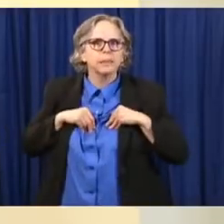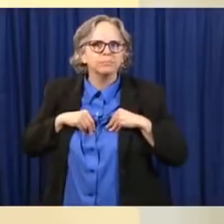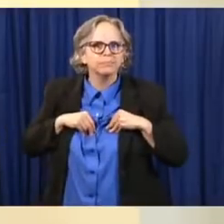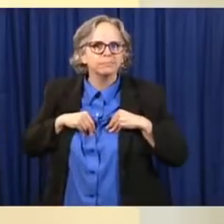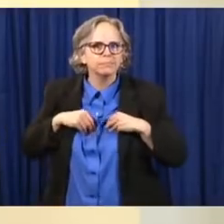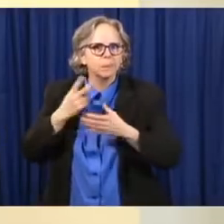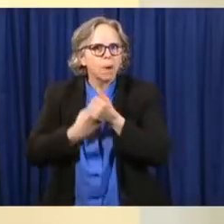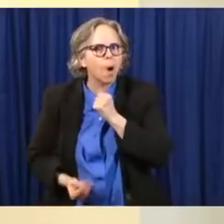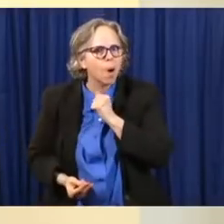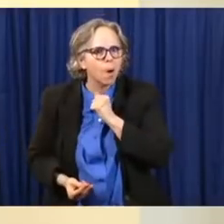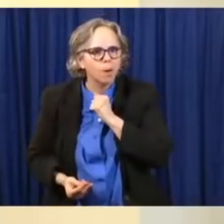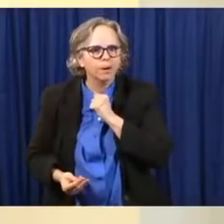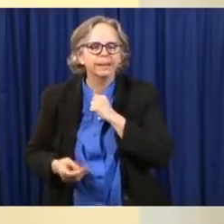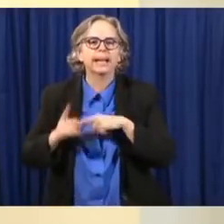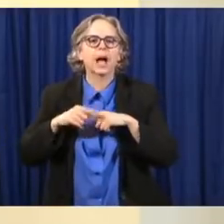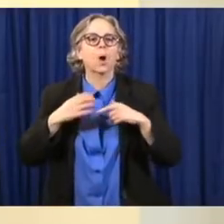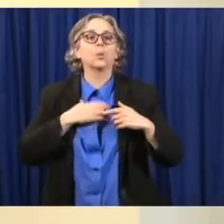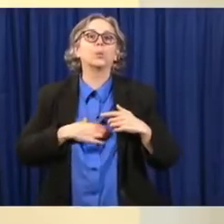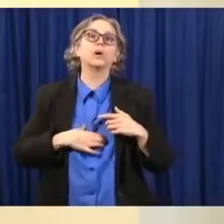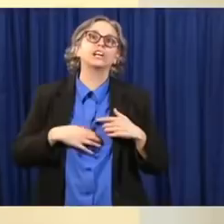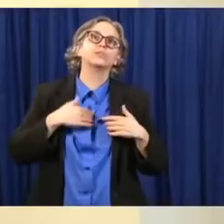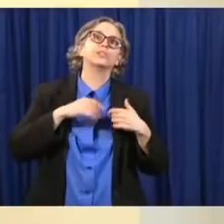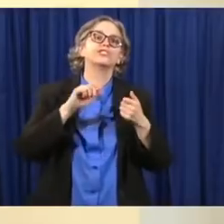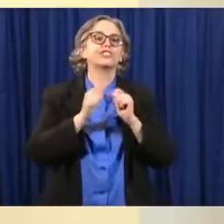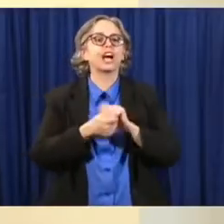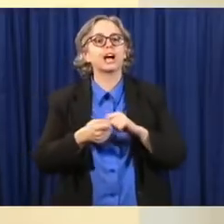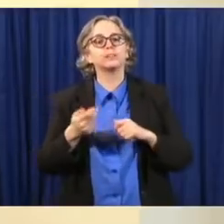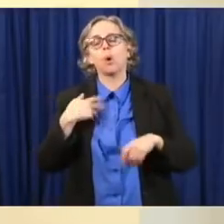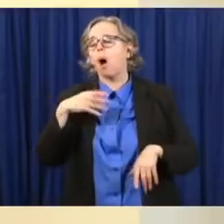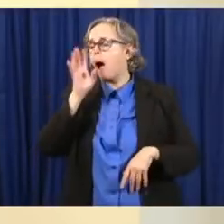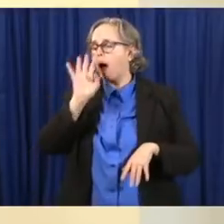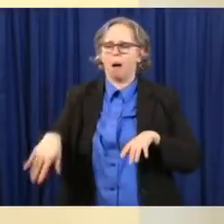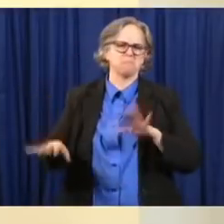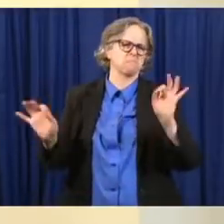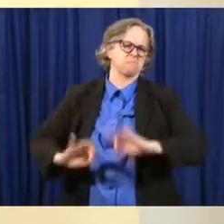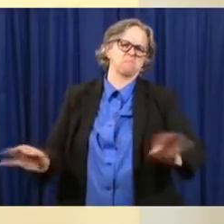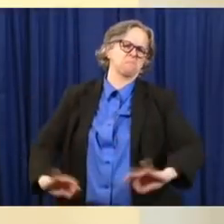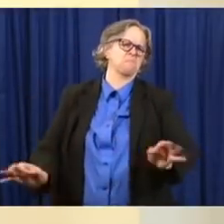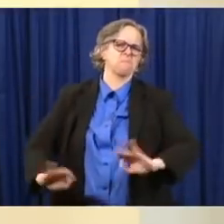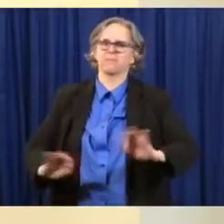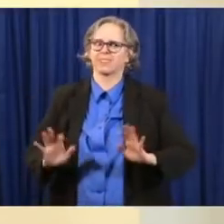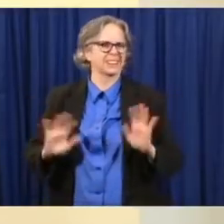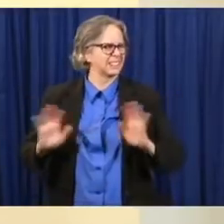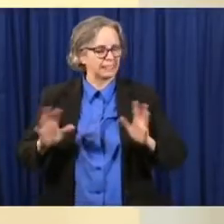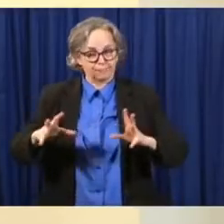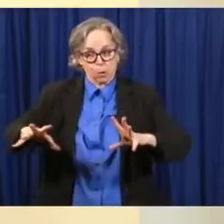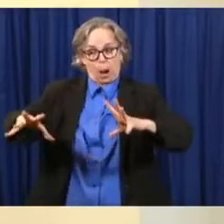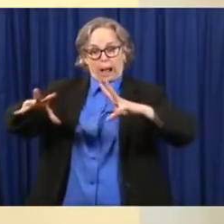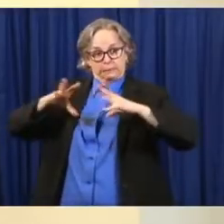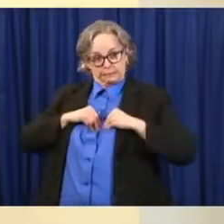who survive can balance understanding the reality,